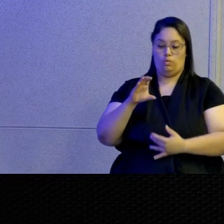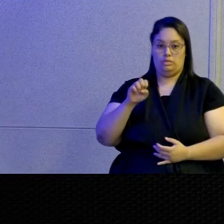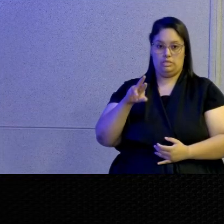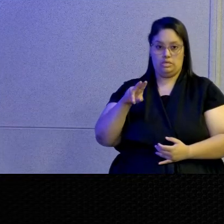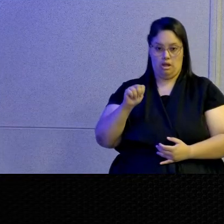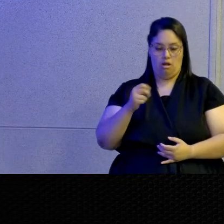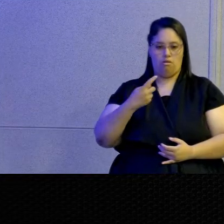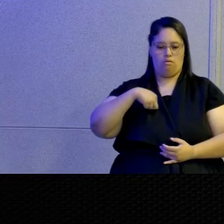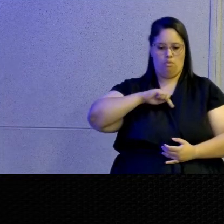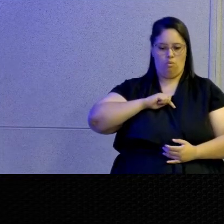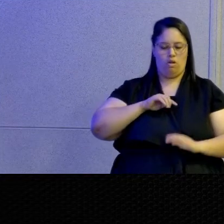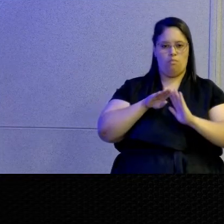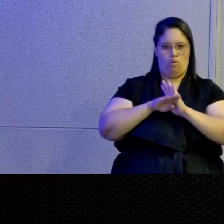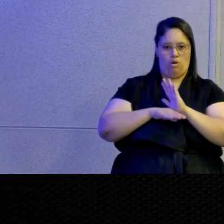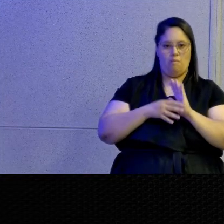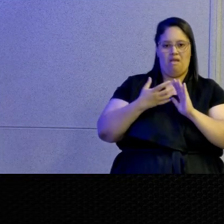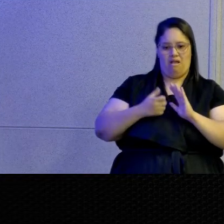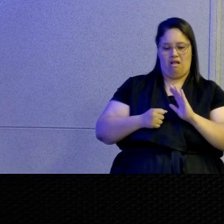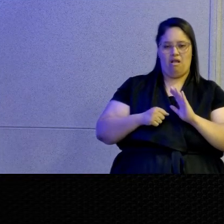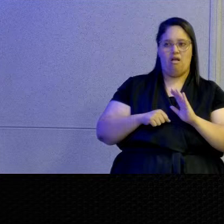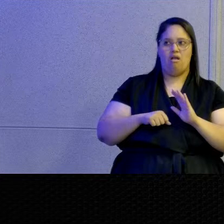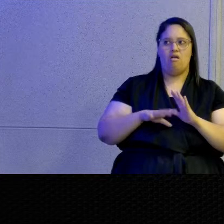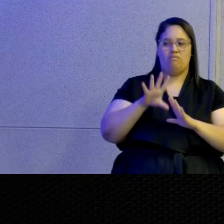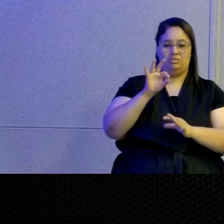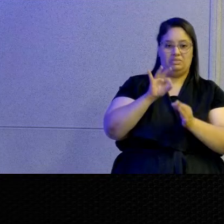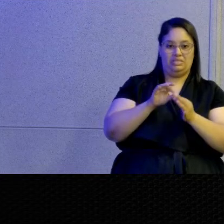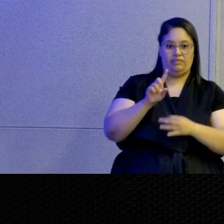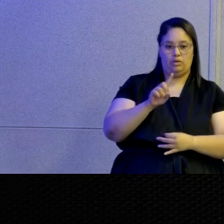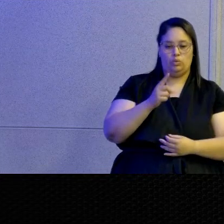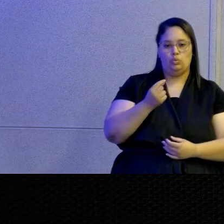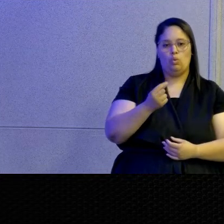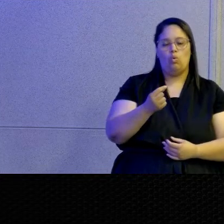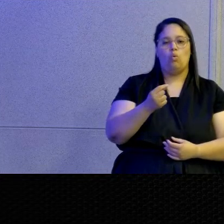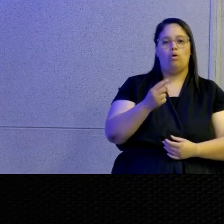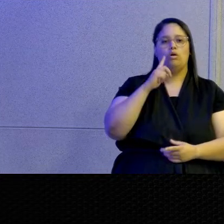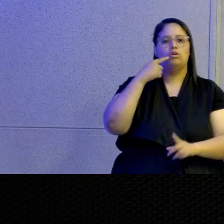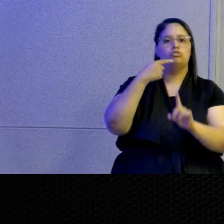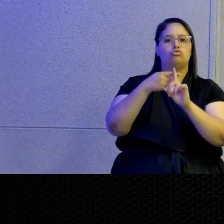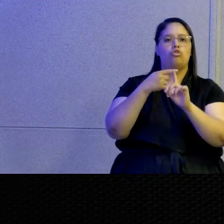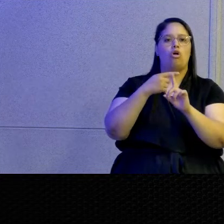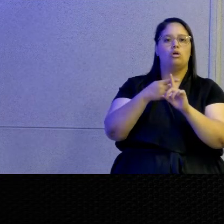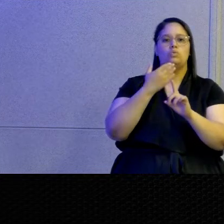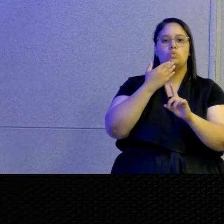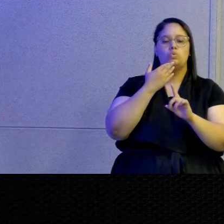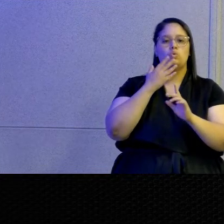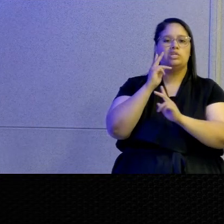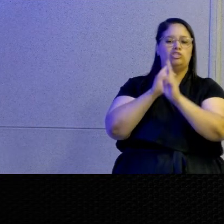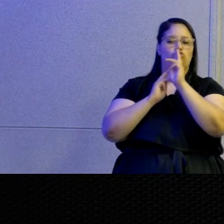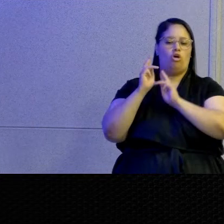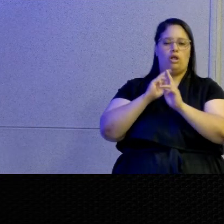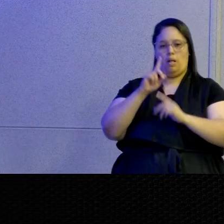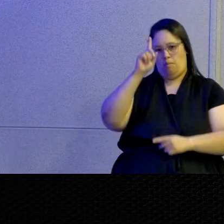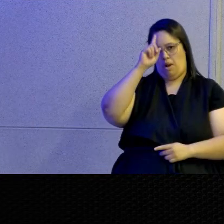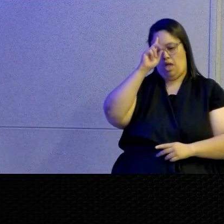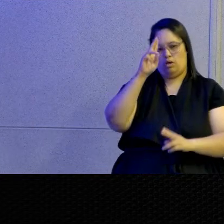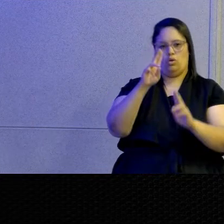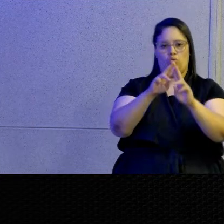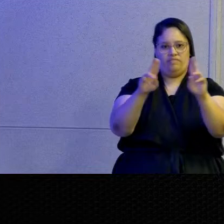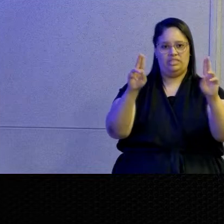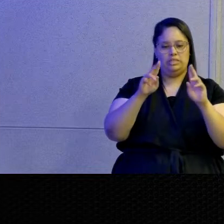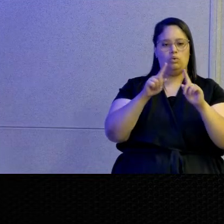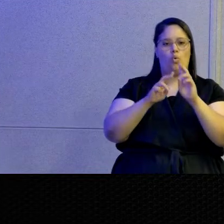we do training in particular targeting historical black universities or